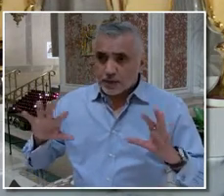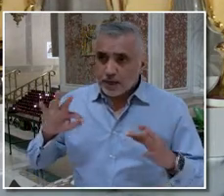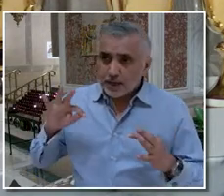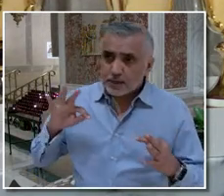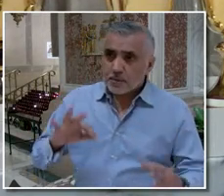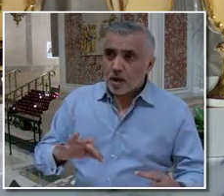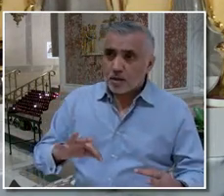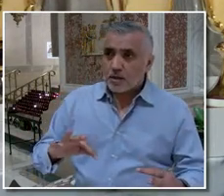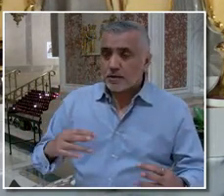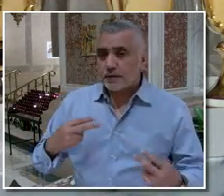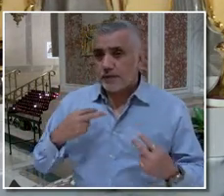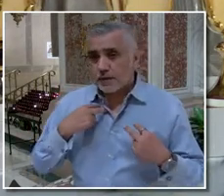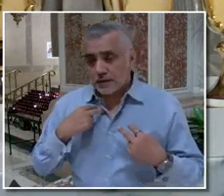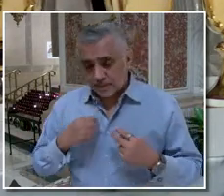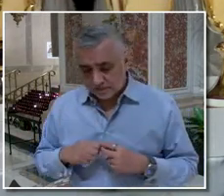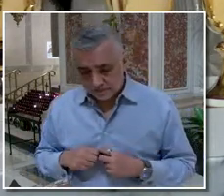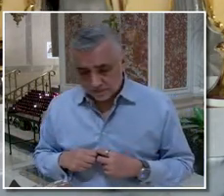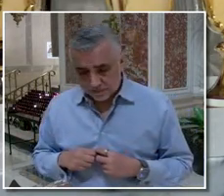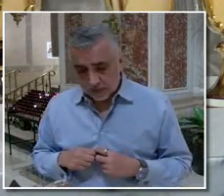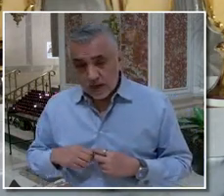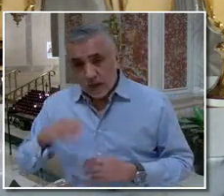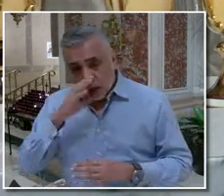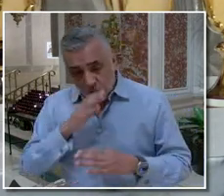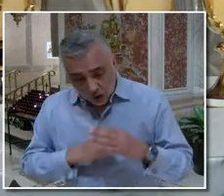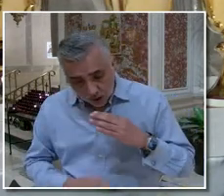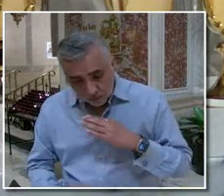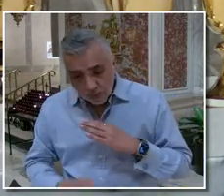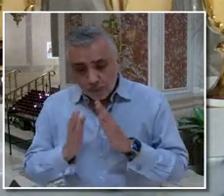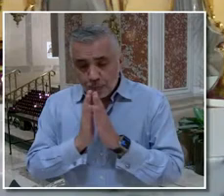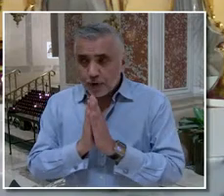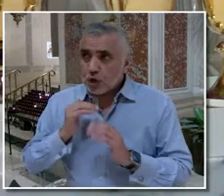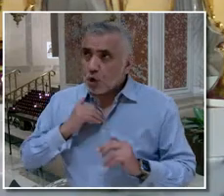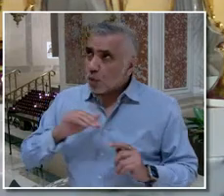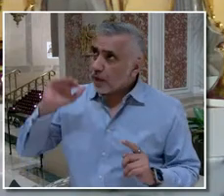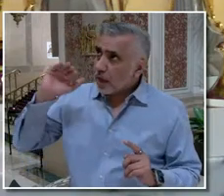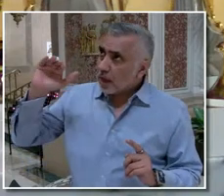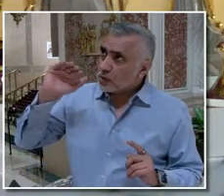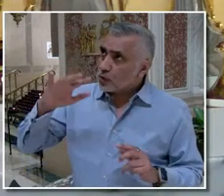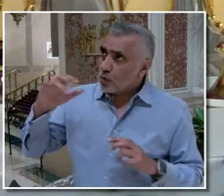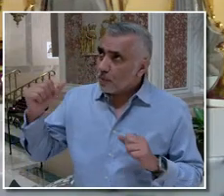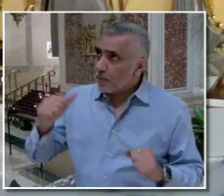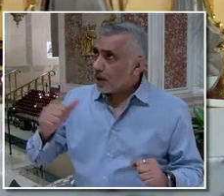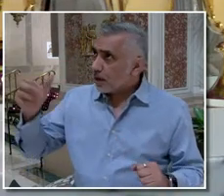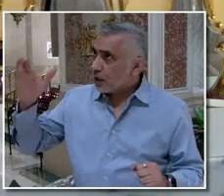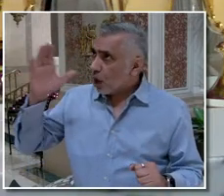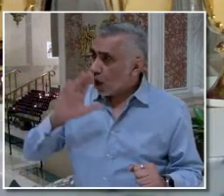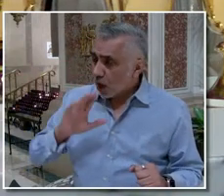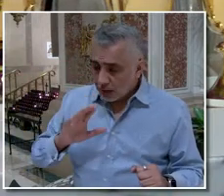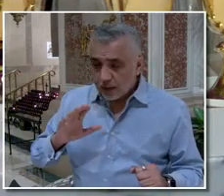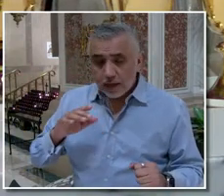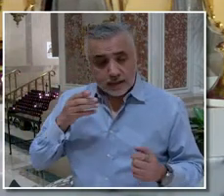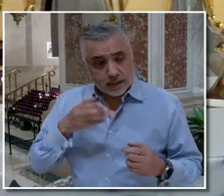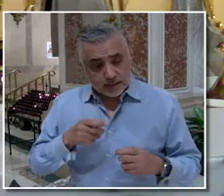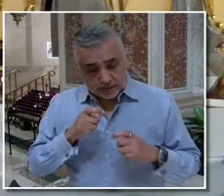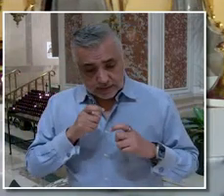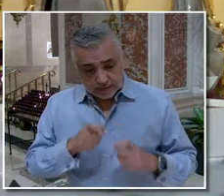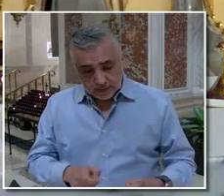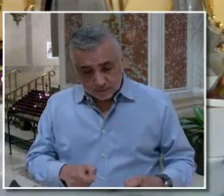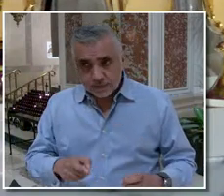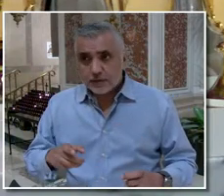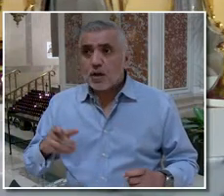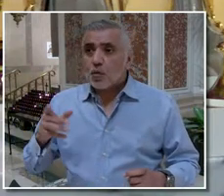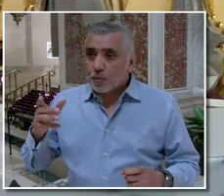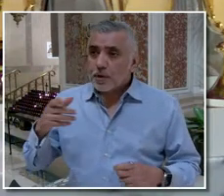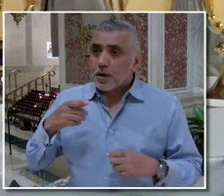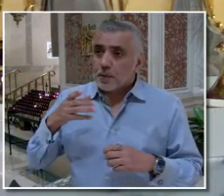spotless victim. In humble prayer, we ask you, Almighty God, to command that these gifts be borne by